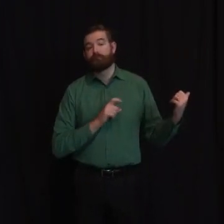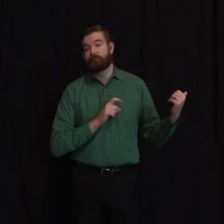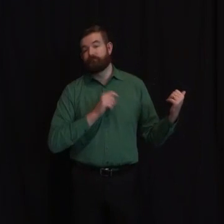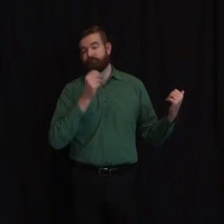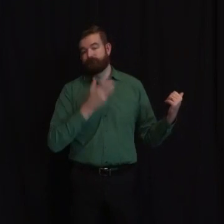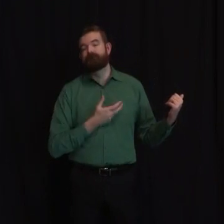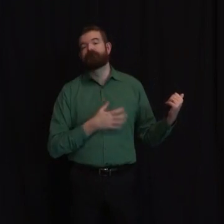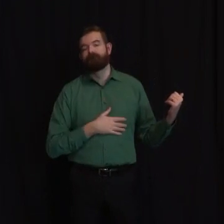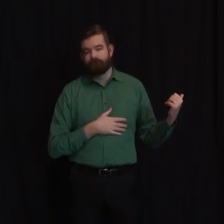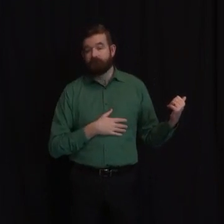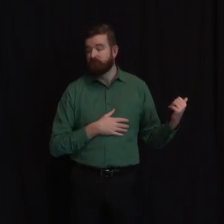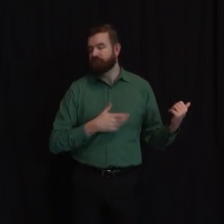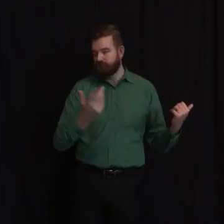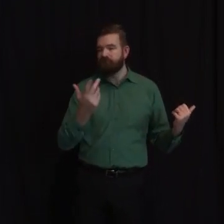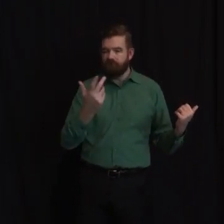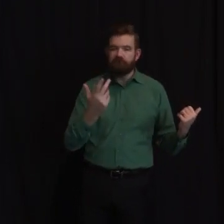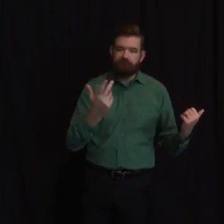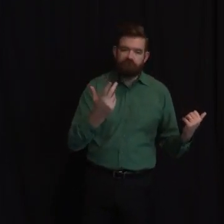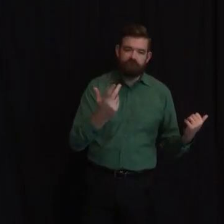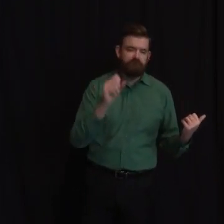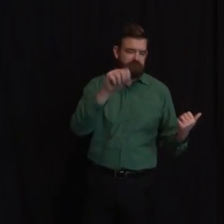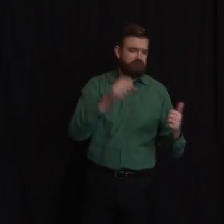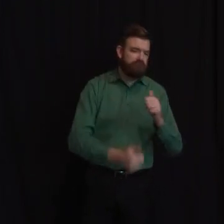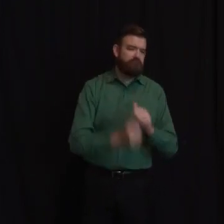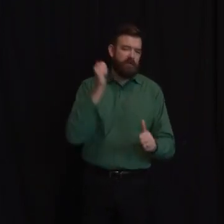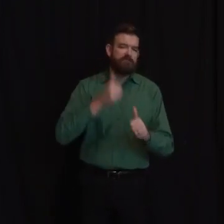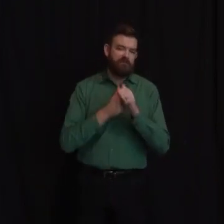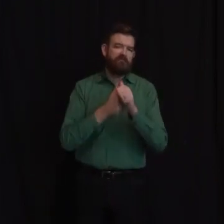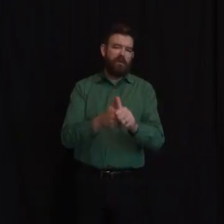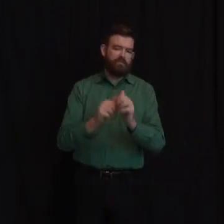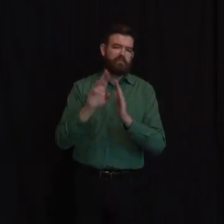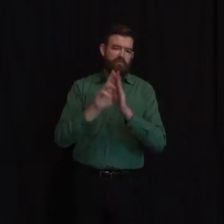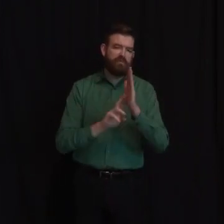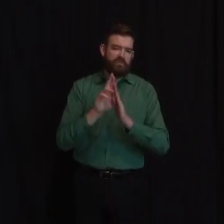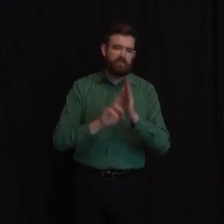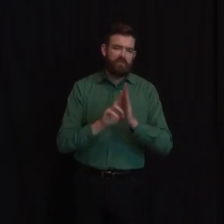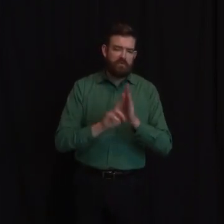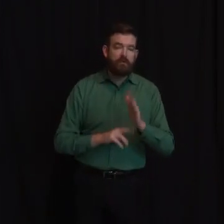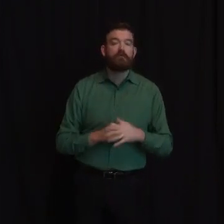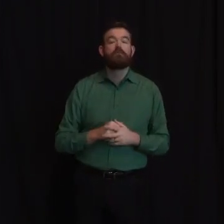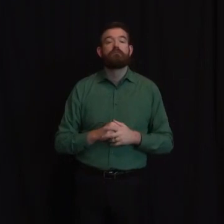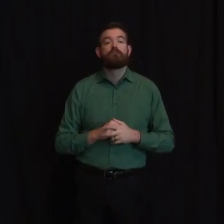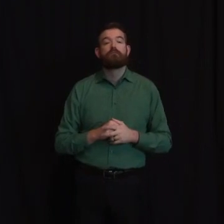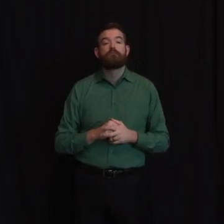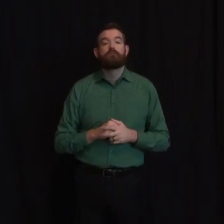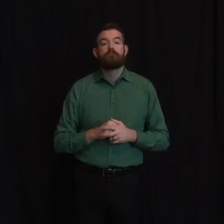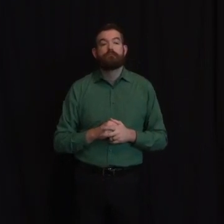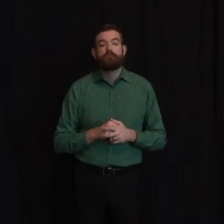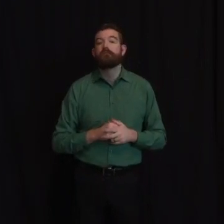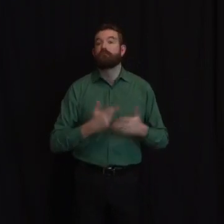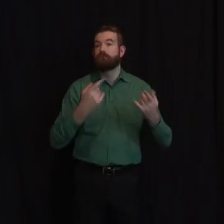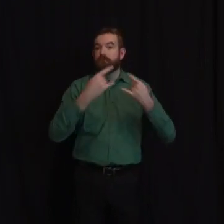overwhelming, and that report on PPE in particular to the long-term care facilities, again, we've had very good